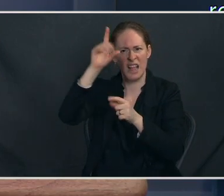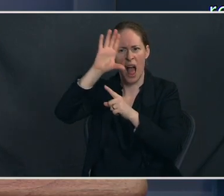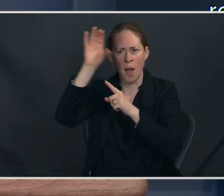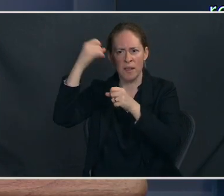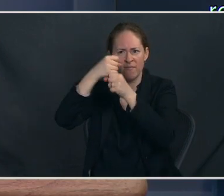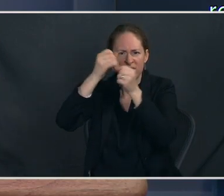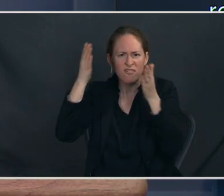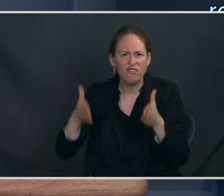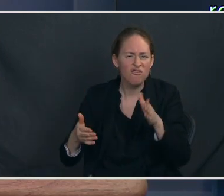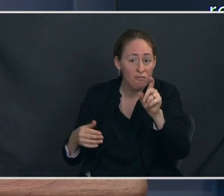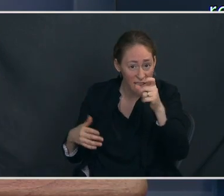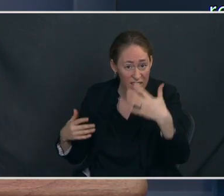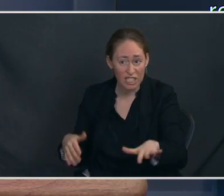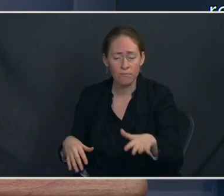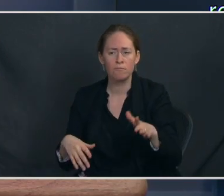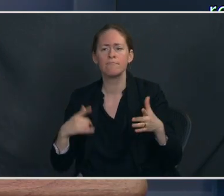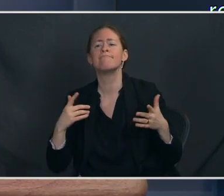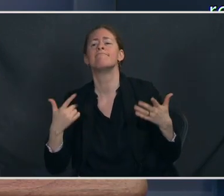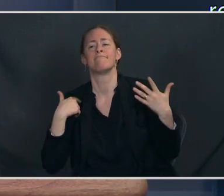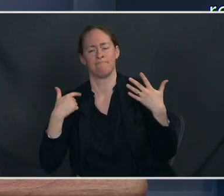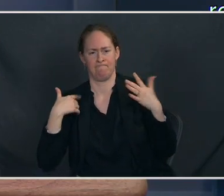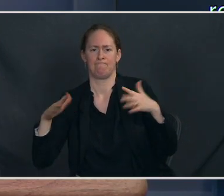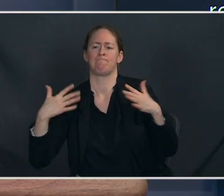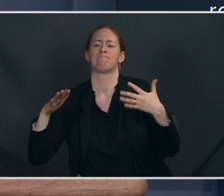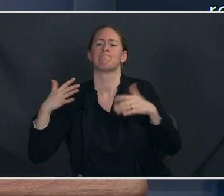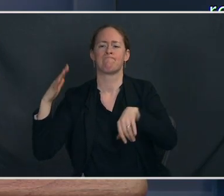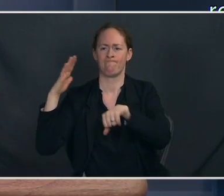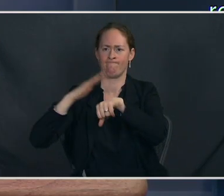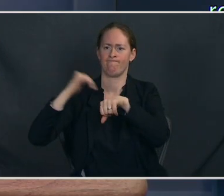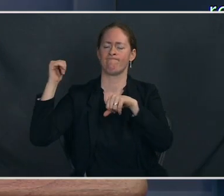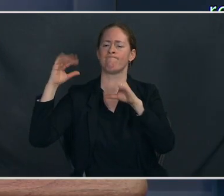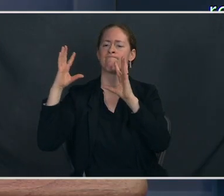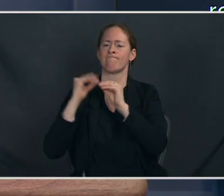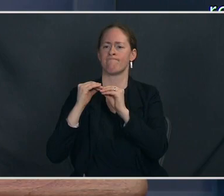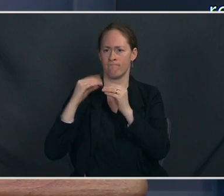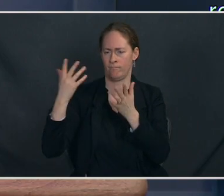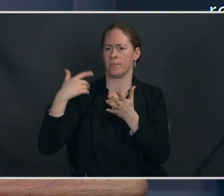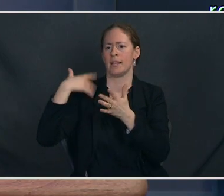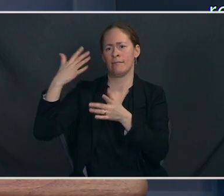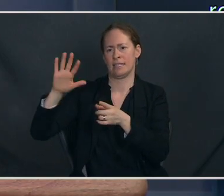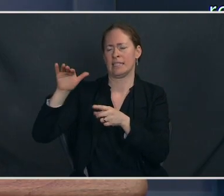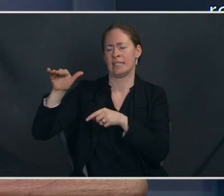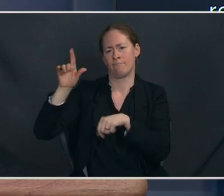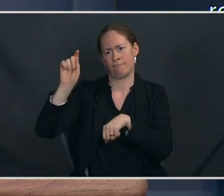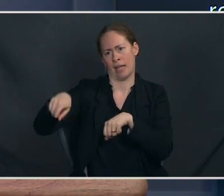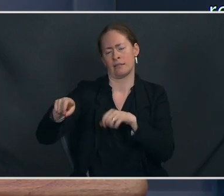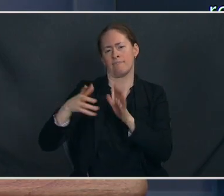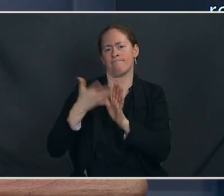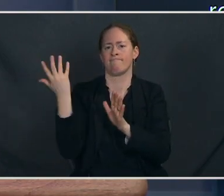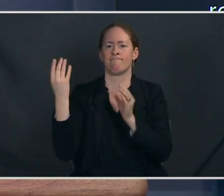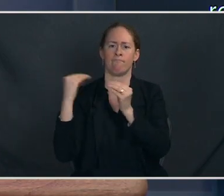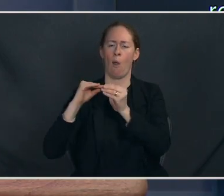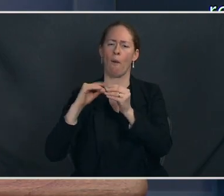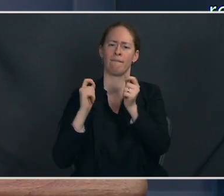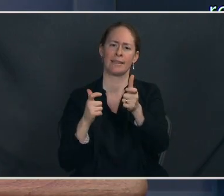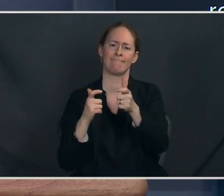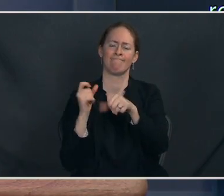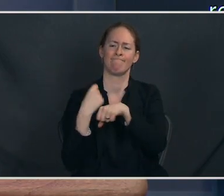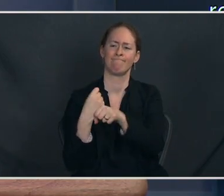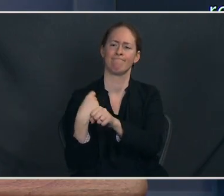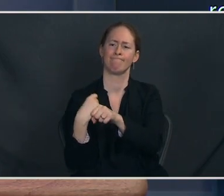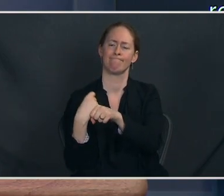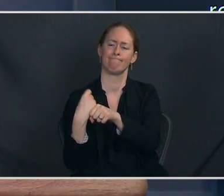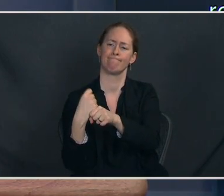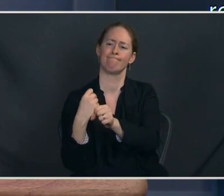been invoked and underway, so those discussions and efforts to ramp up production are already underway. They started as of less